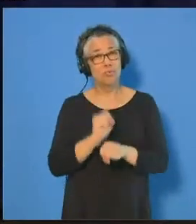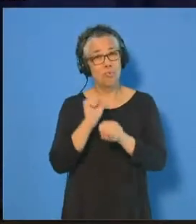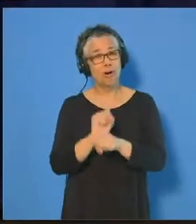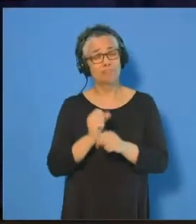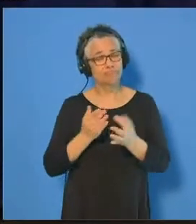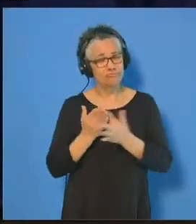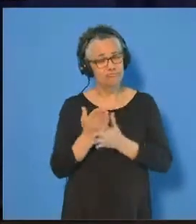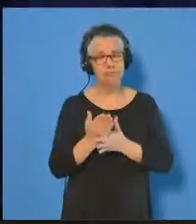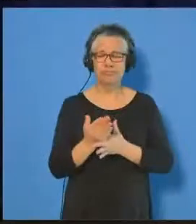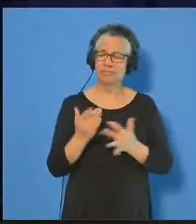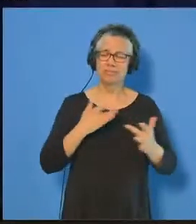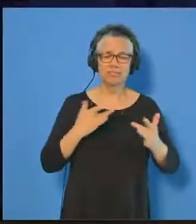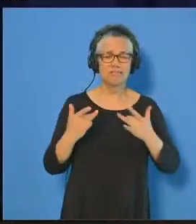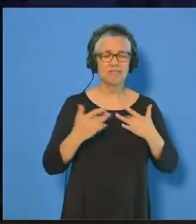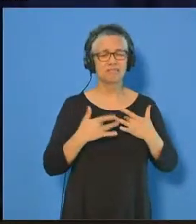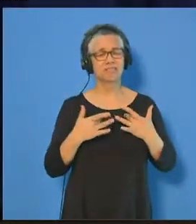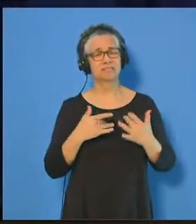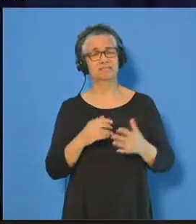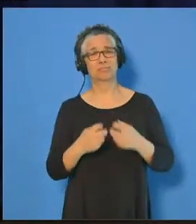concerns.